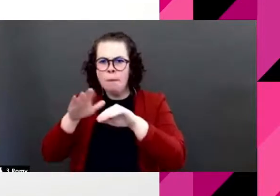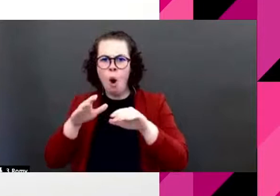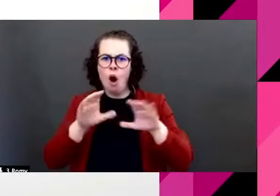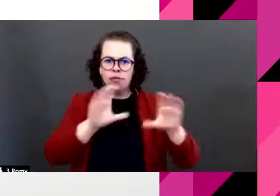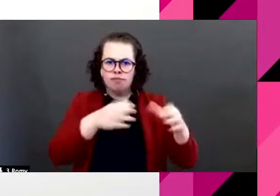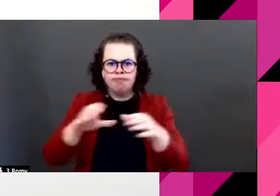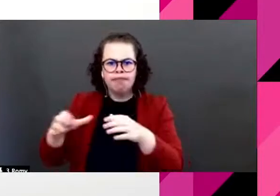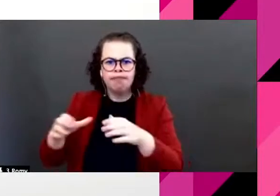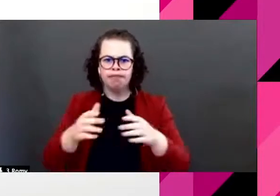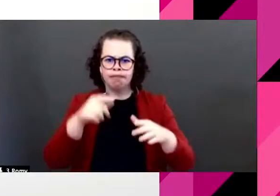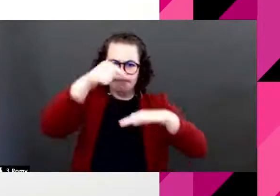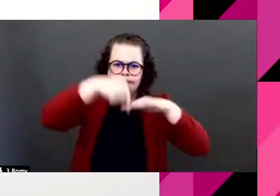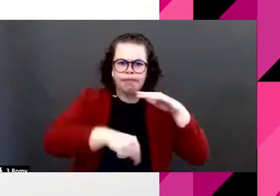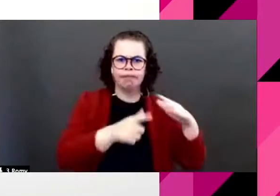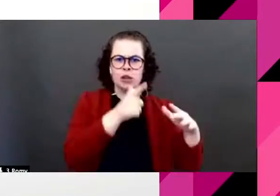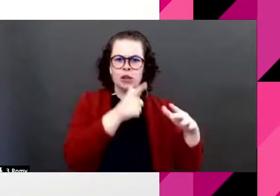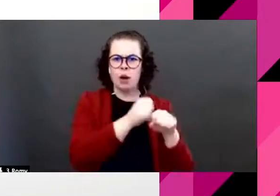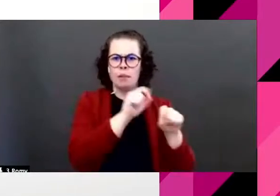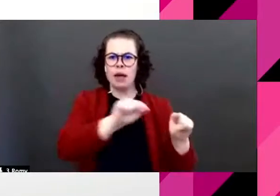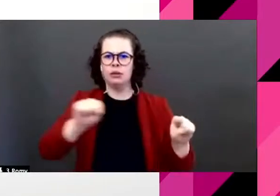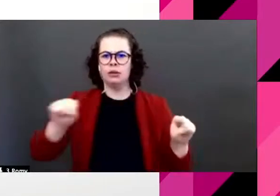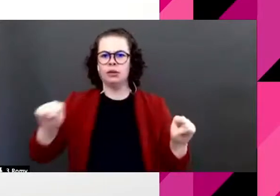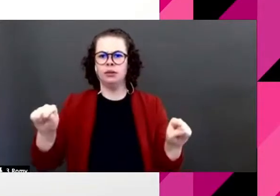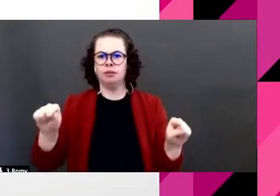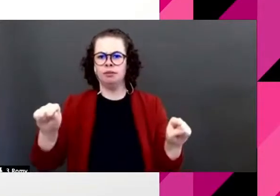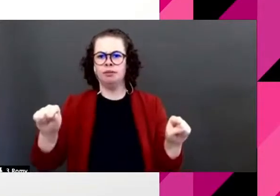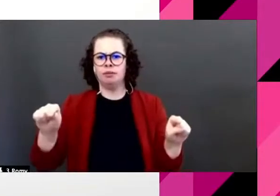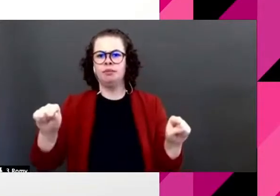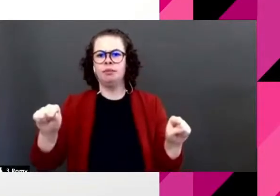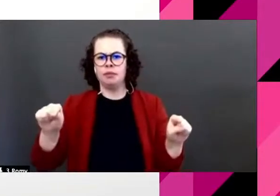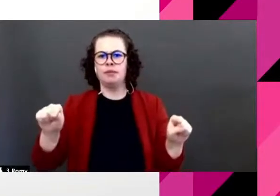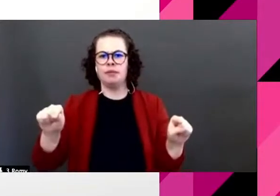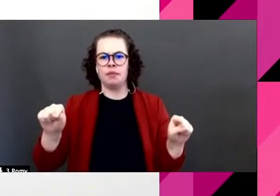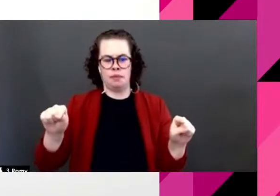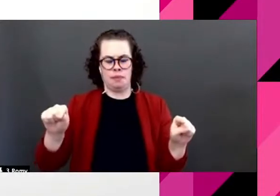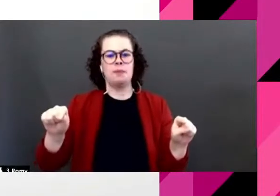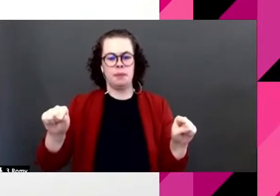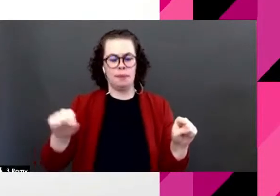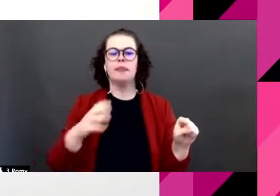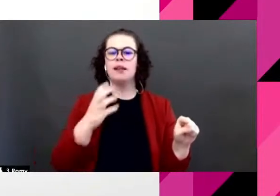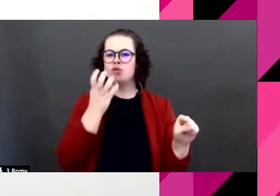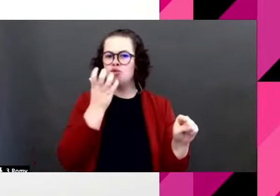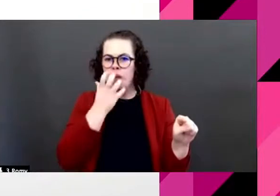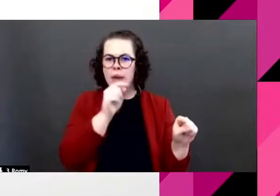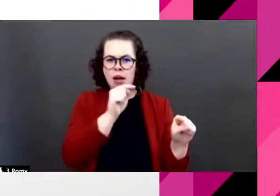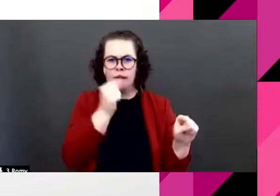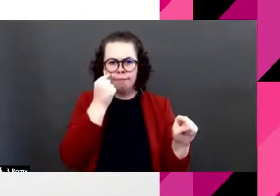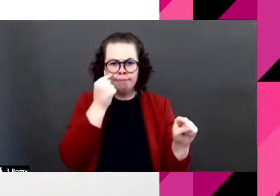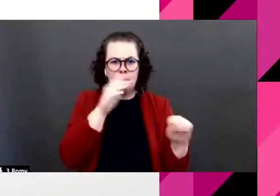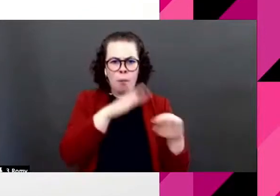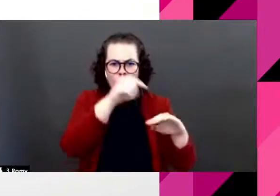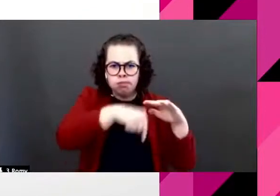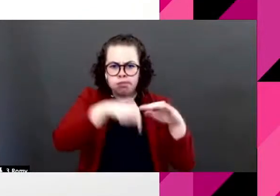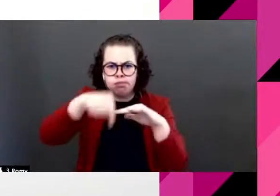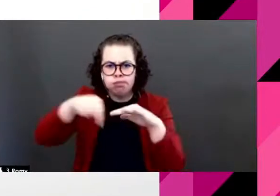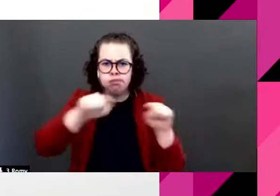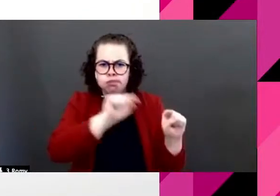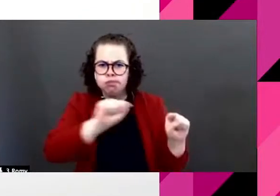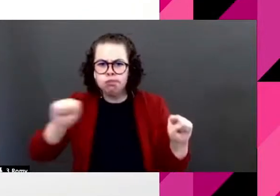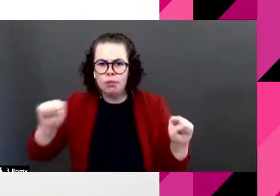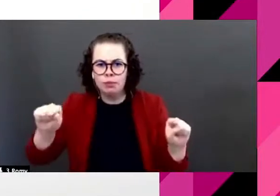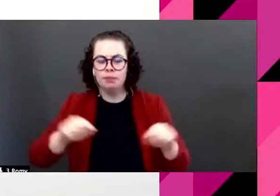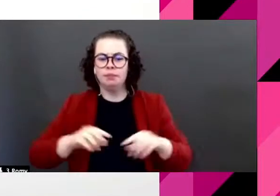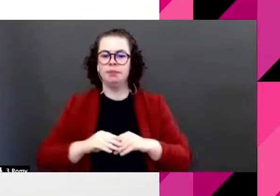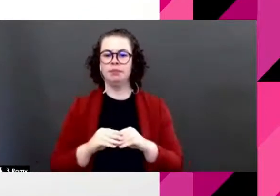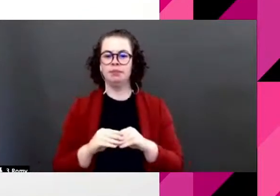Ireland, from policing and courts to prison and probation. And we have also been able to provide